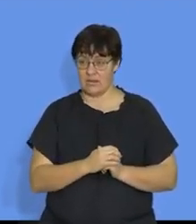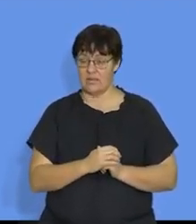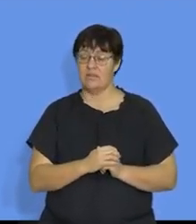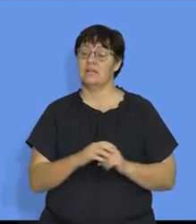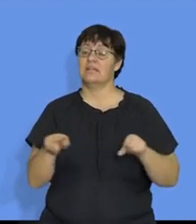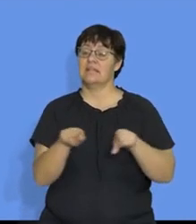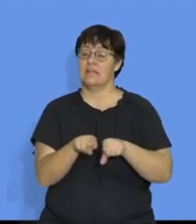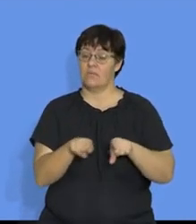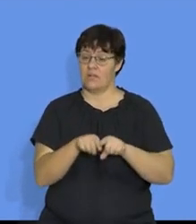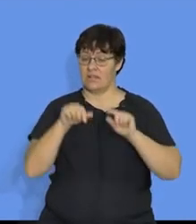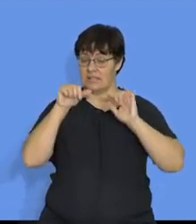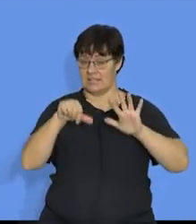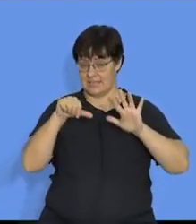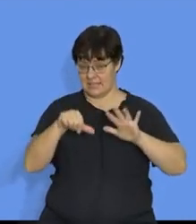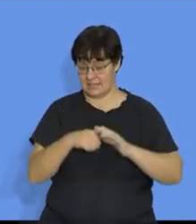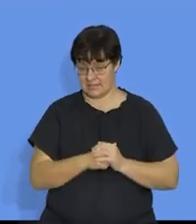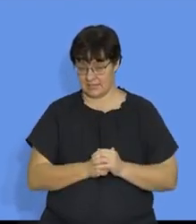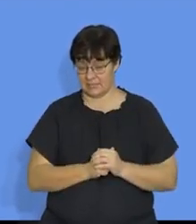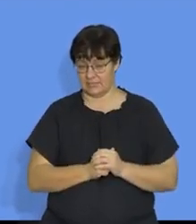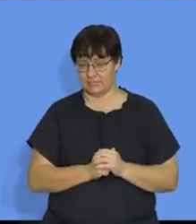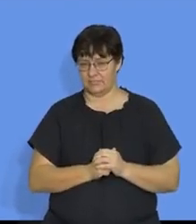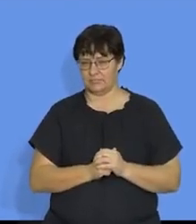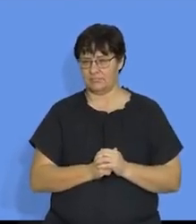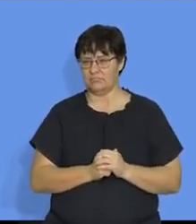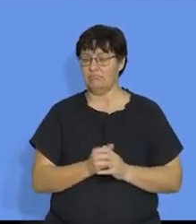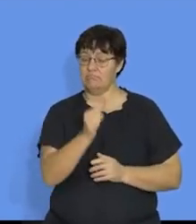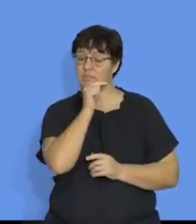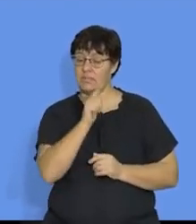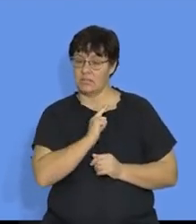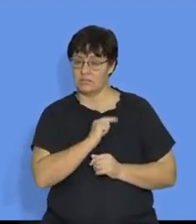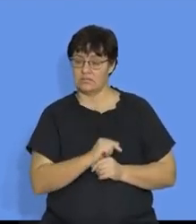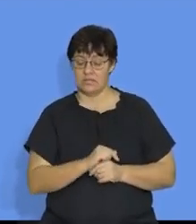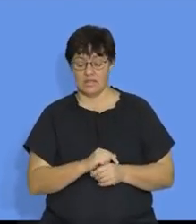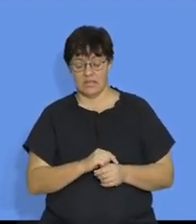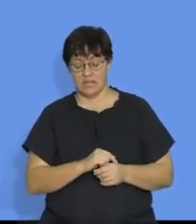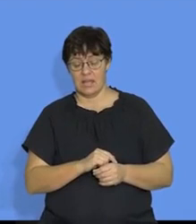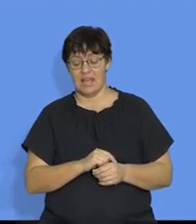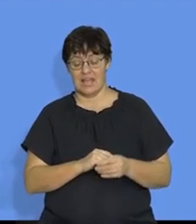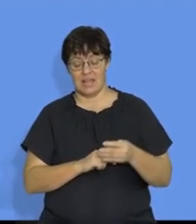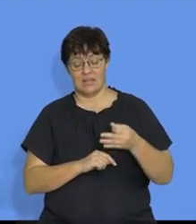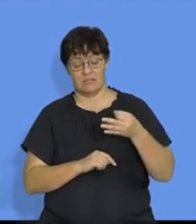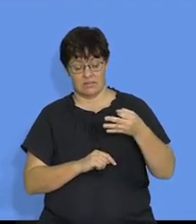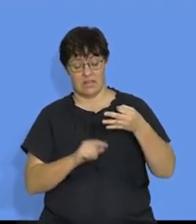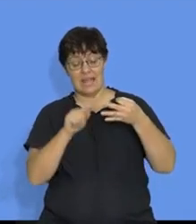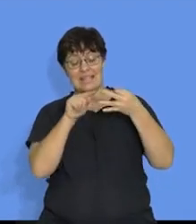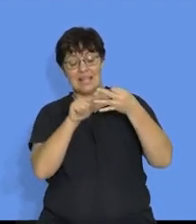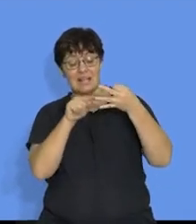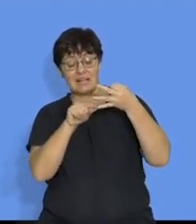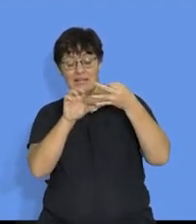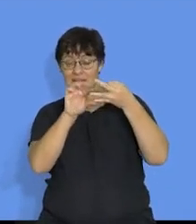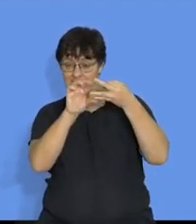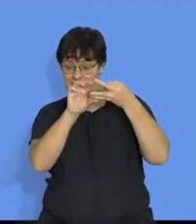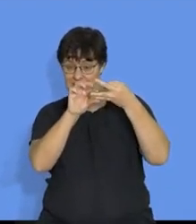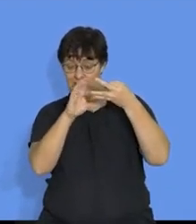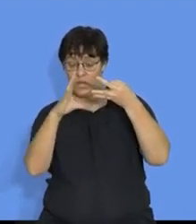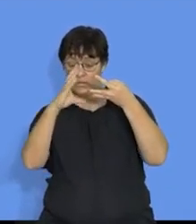to 16. Then I'm told that the sum of the second and the third term,